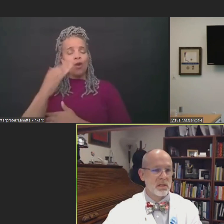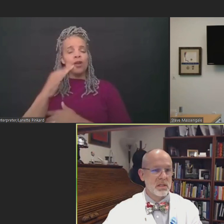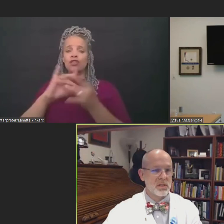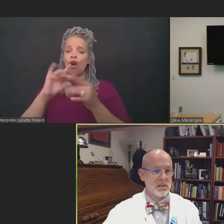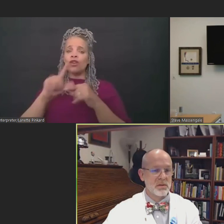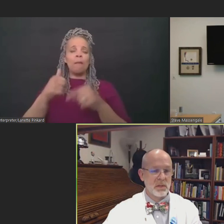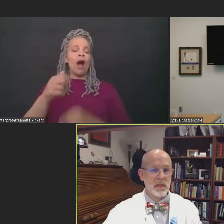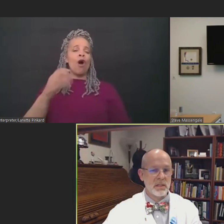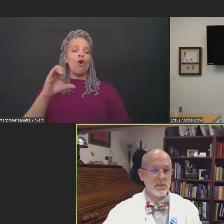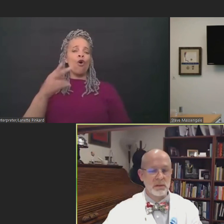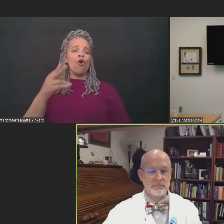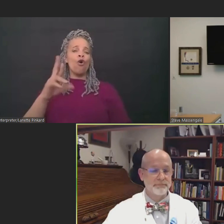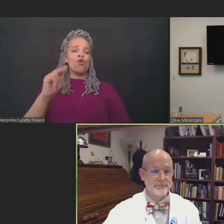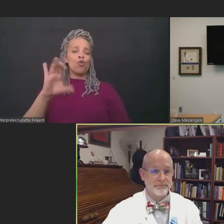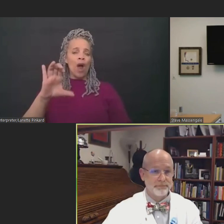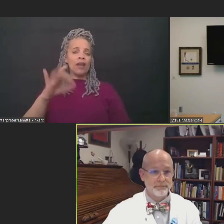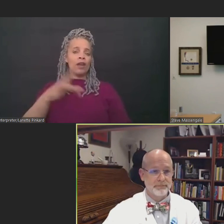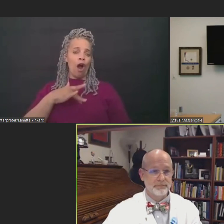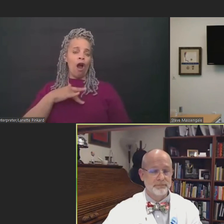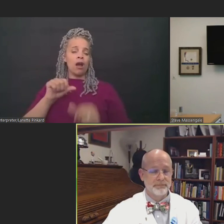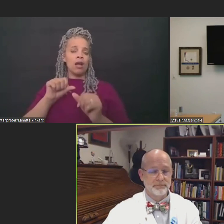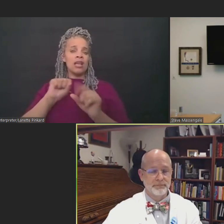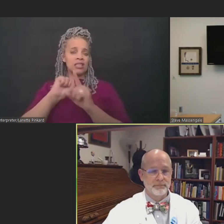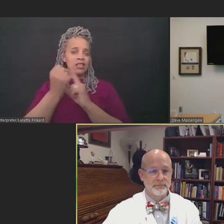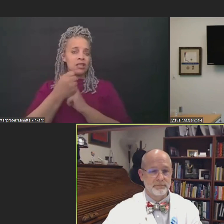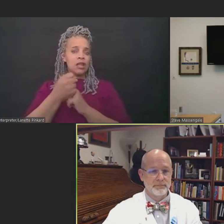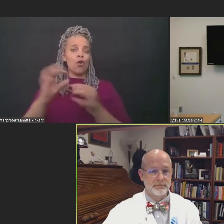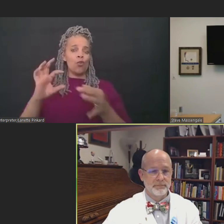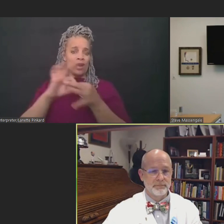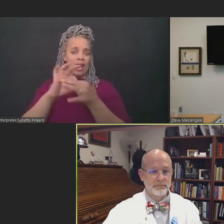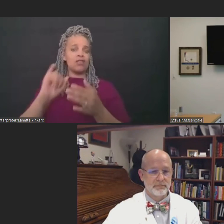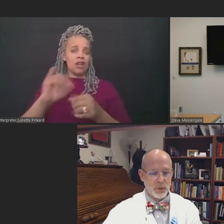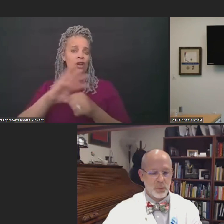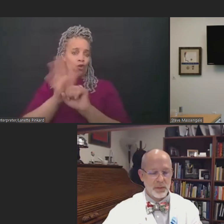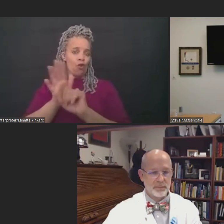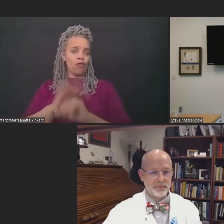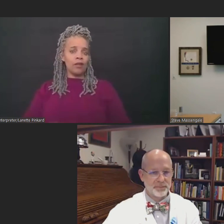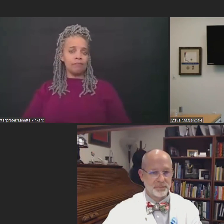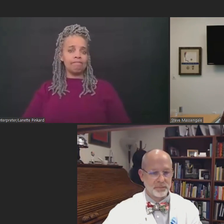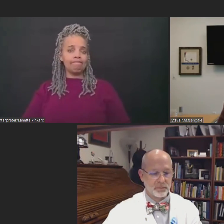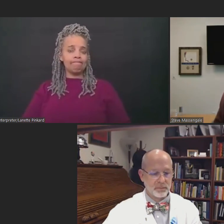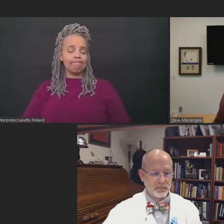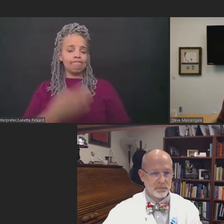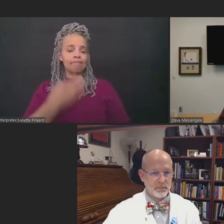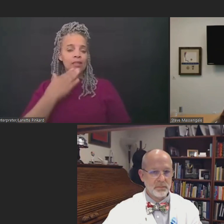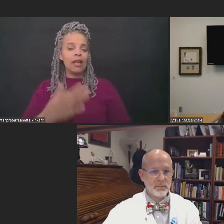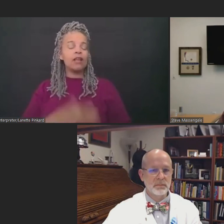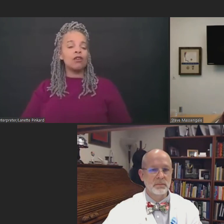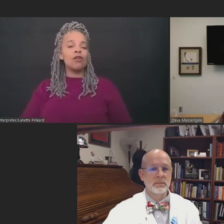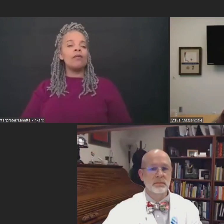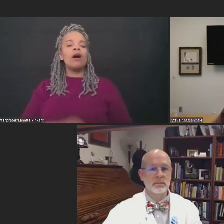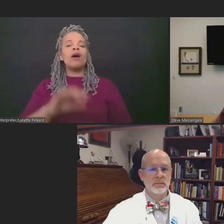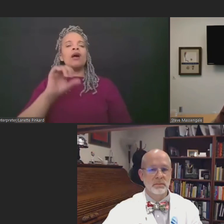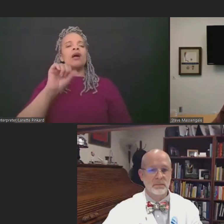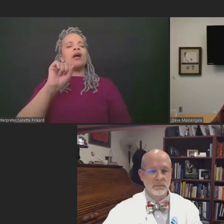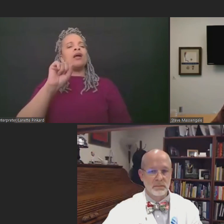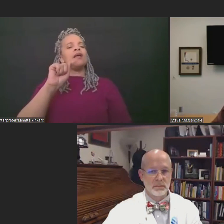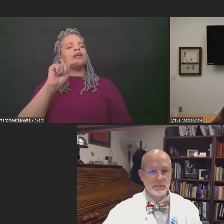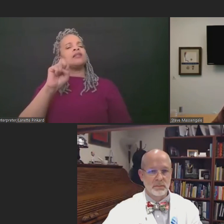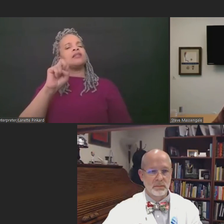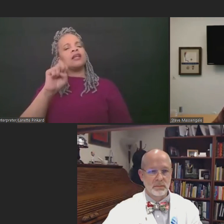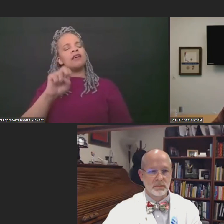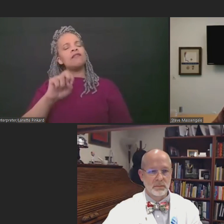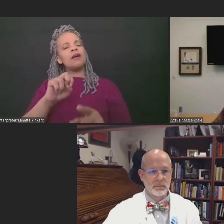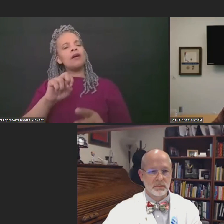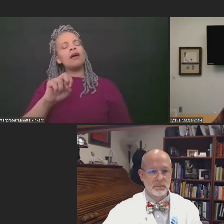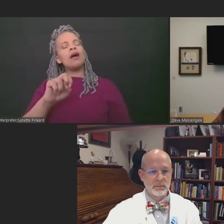heart conditions related to it. Thank you for that. Steve, or Councilman Massengale, I want to ask you